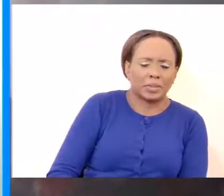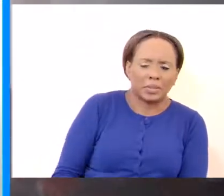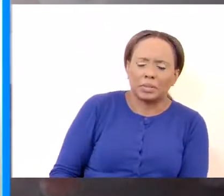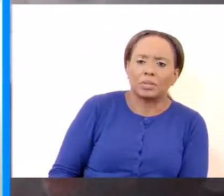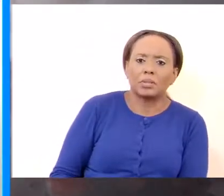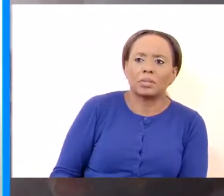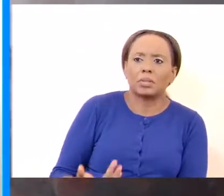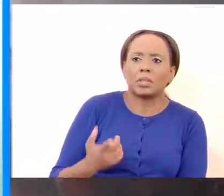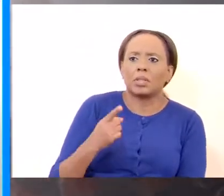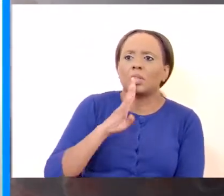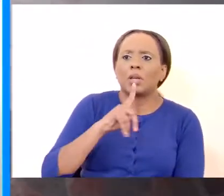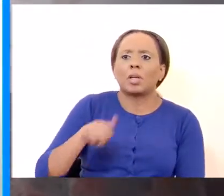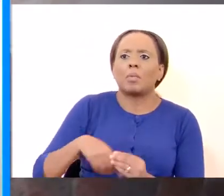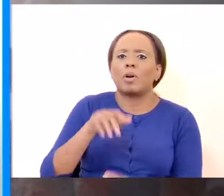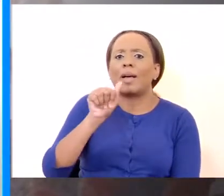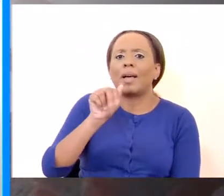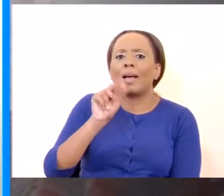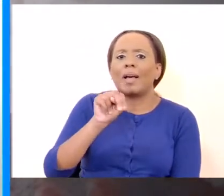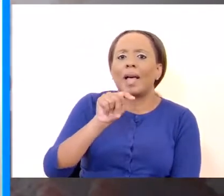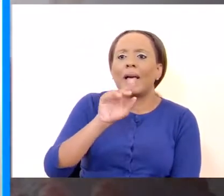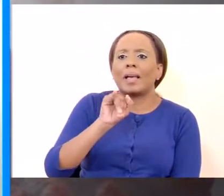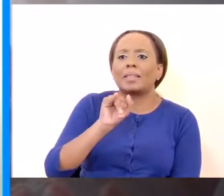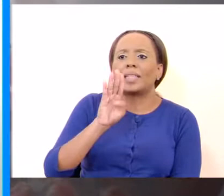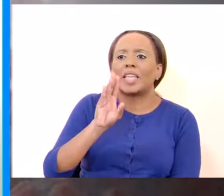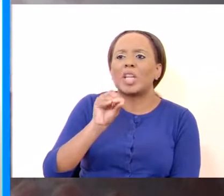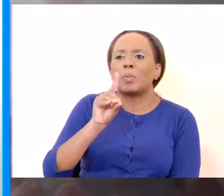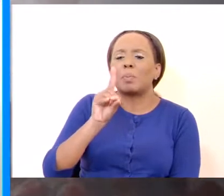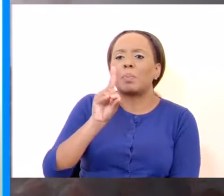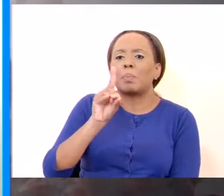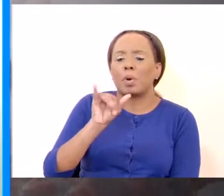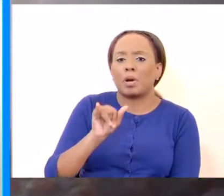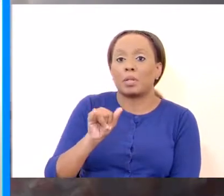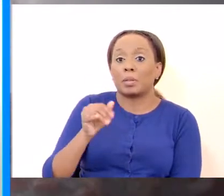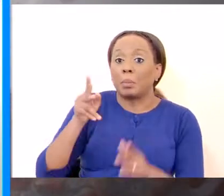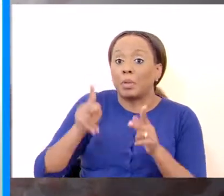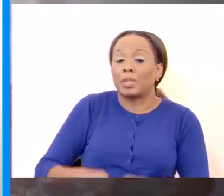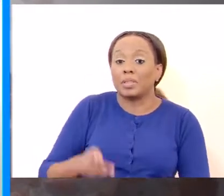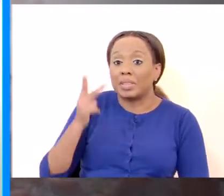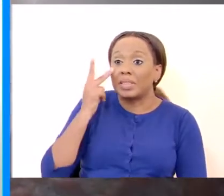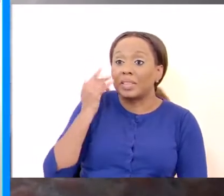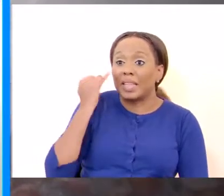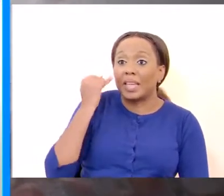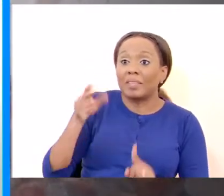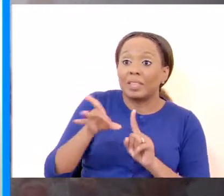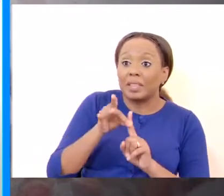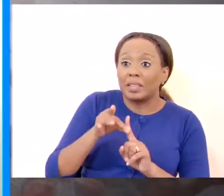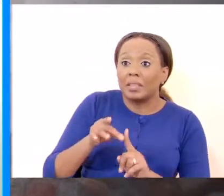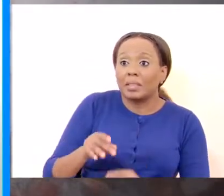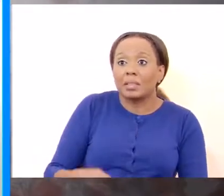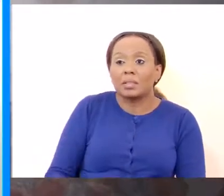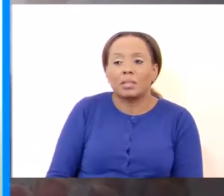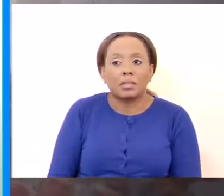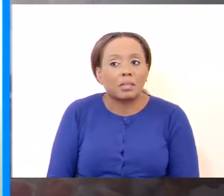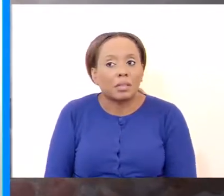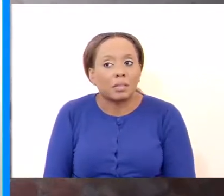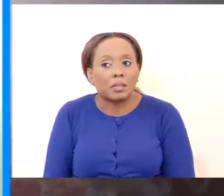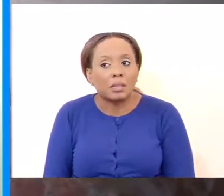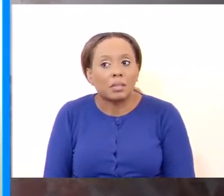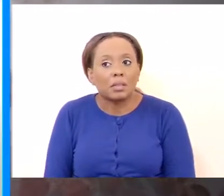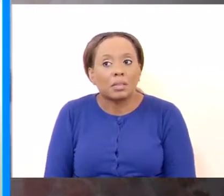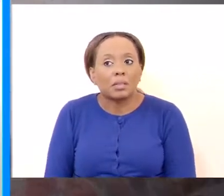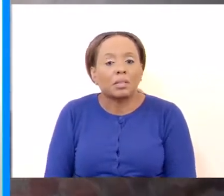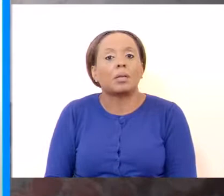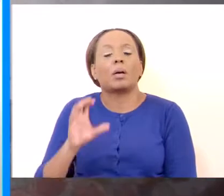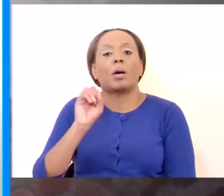you asked about antibody testing to see if a person was previously exposed? Yes. No, so once again, that's not... Plasma